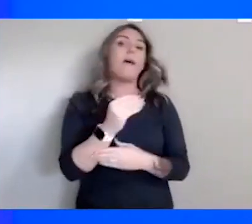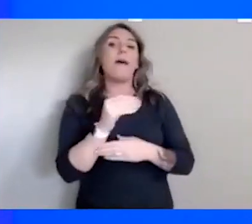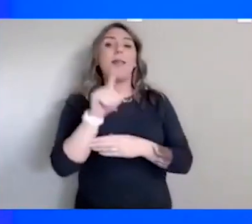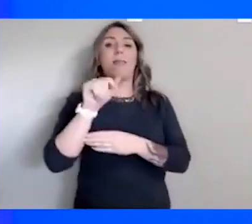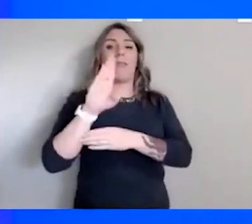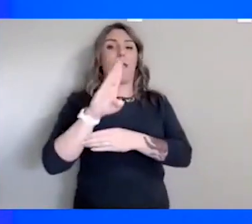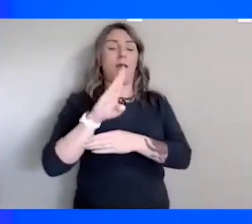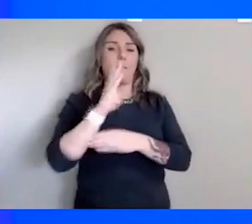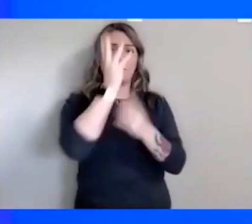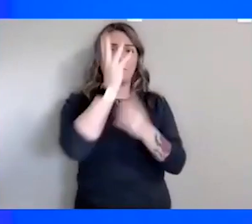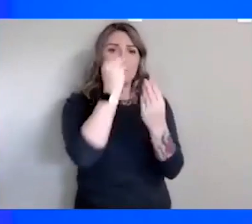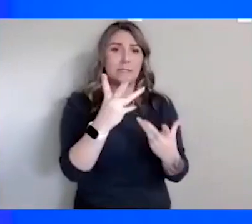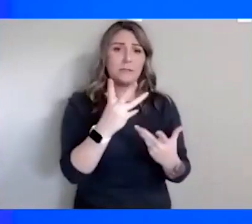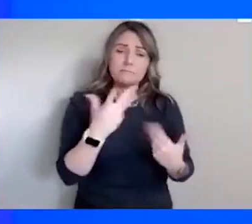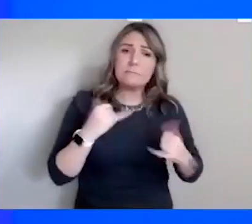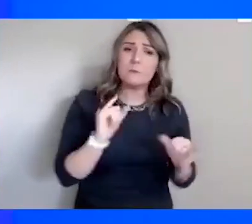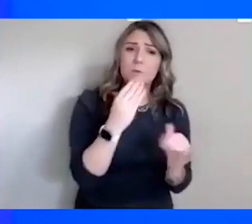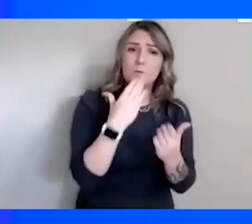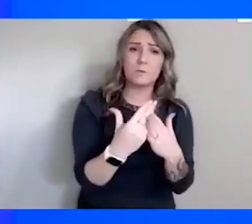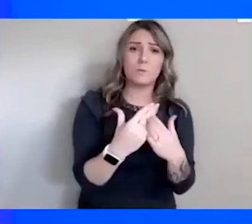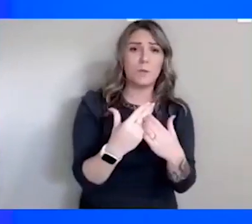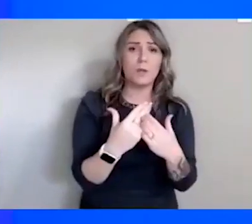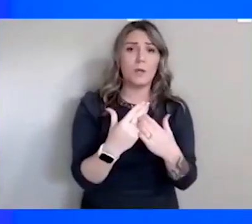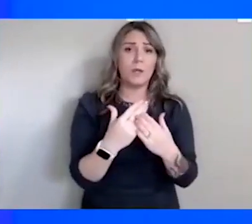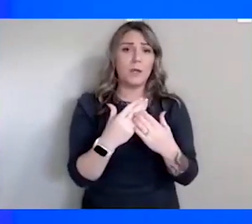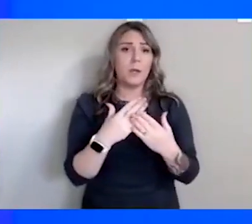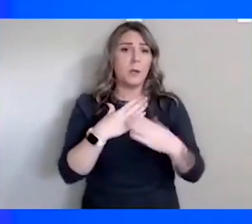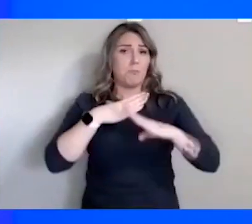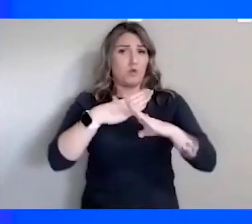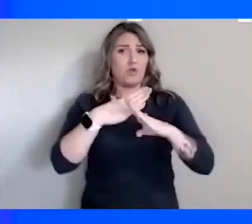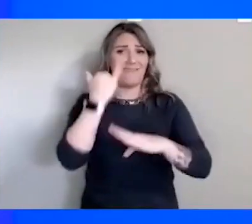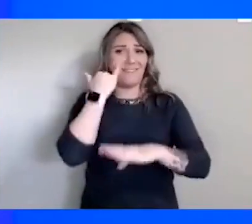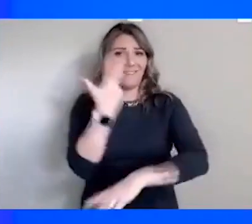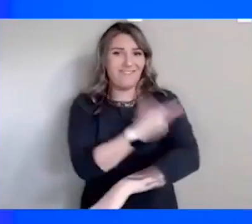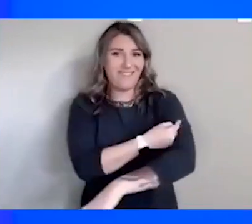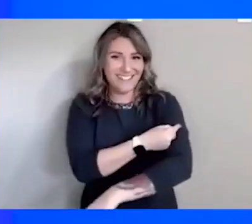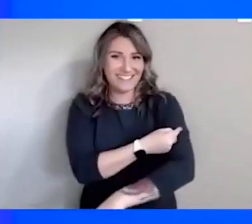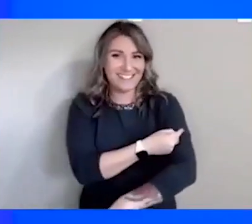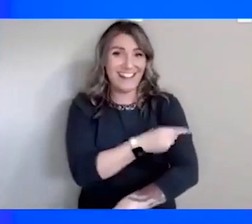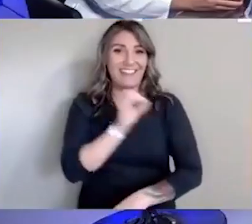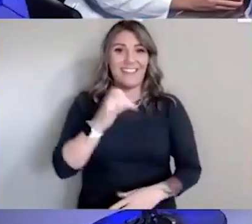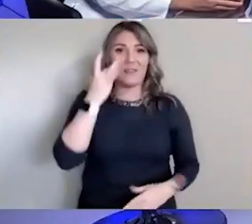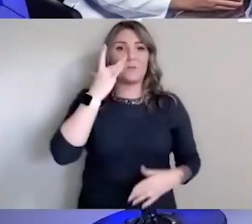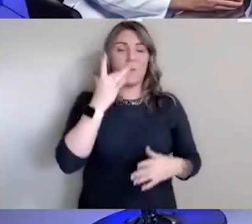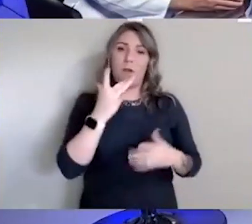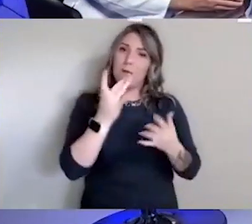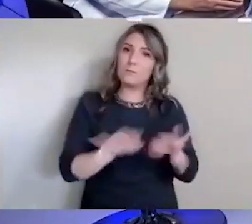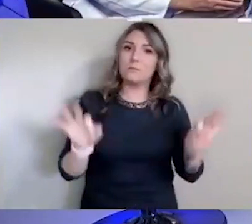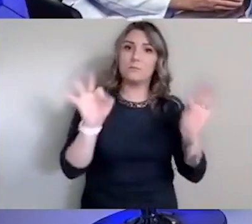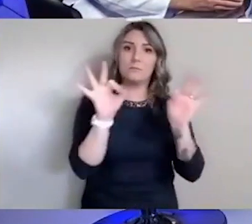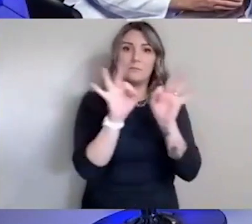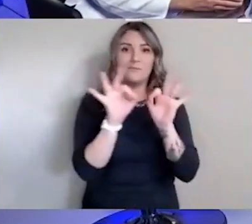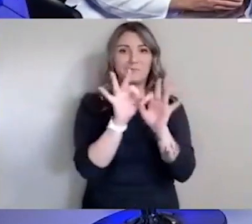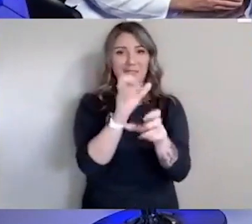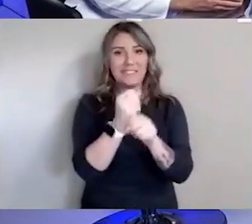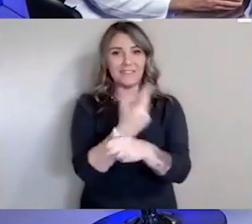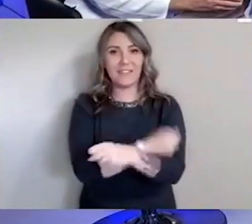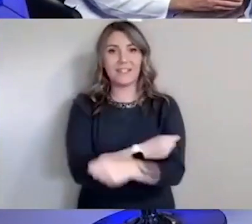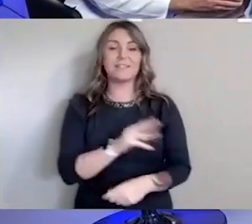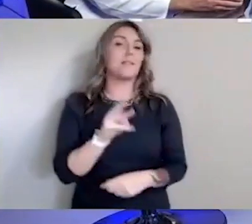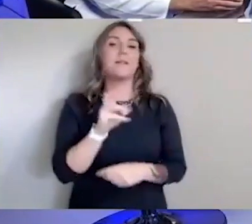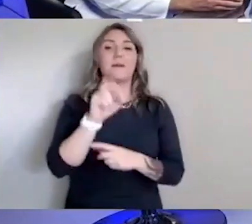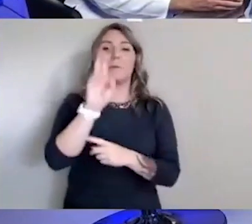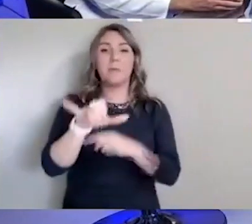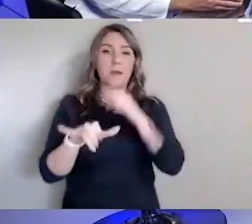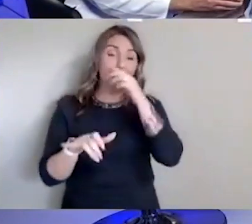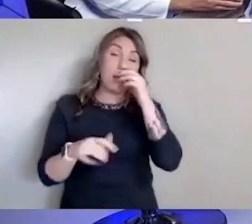fairly good immunity if you get vaccinated. And so that's why vaccines continue to be so important. And Mary, I said that's